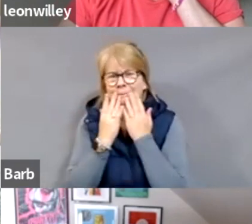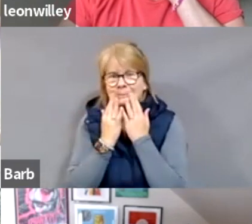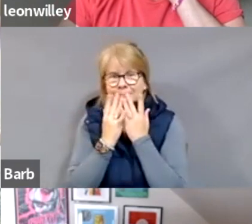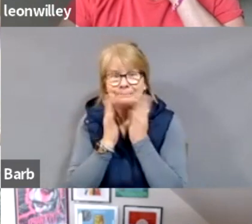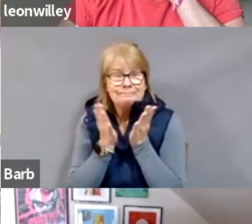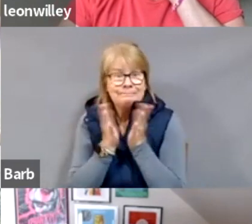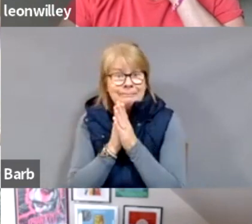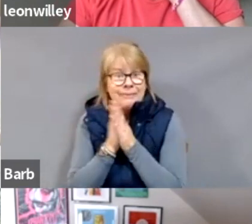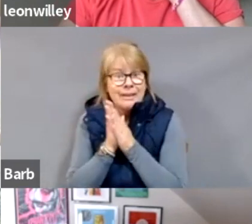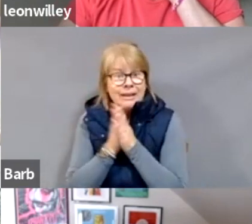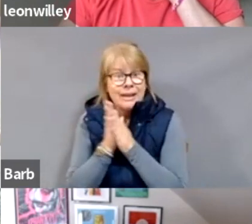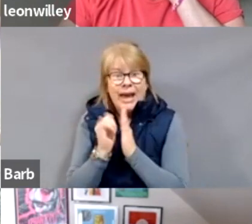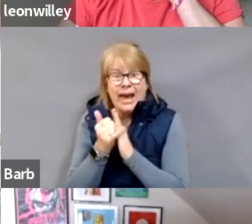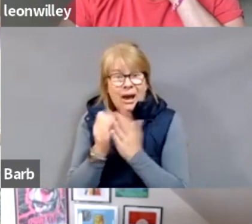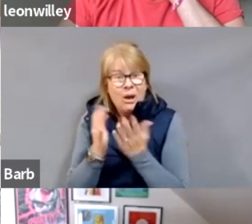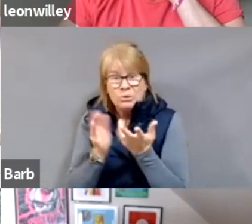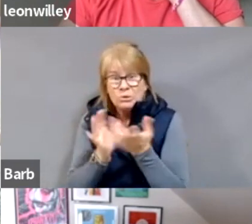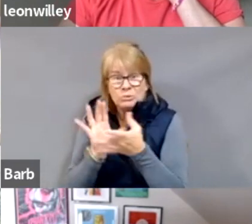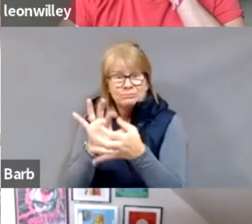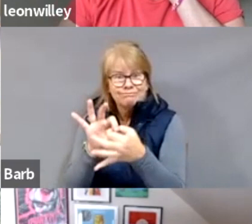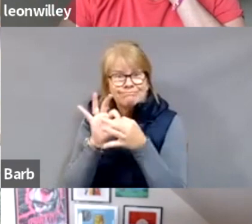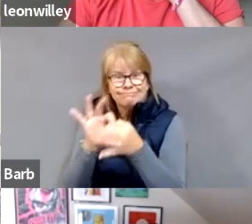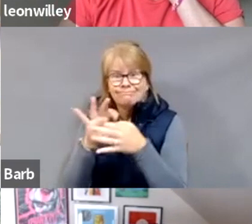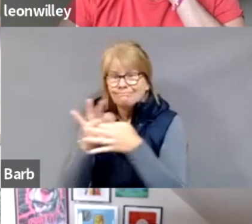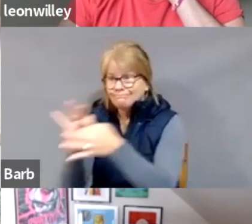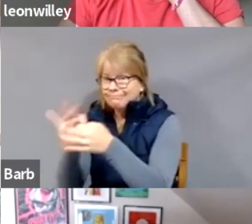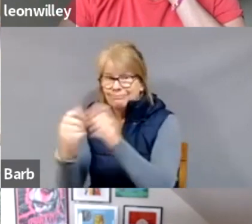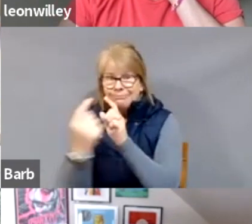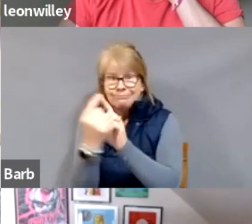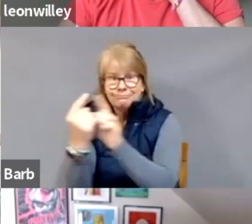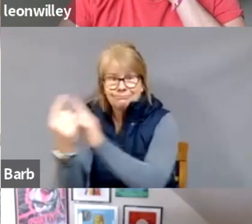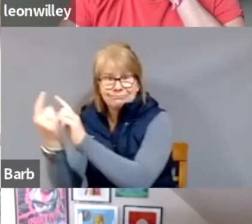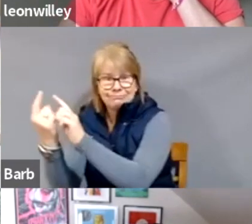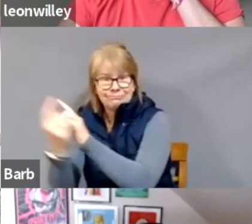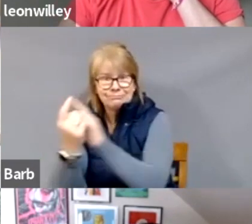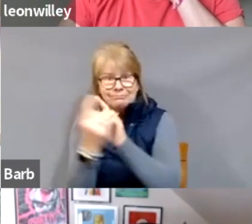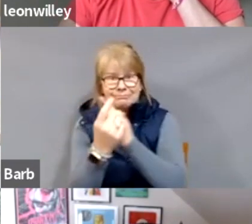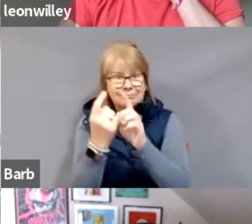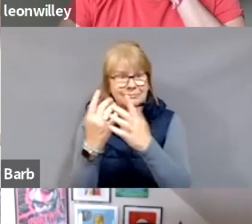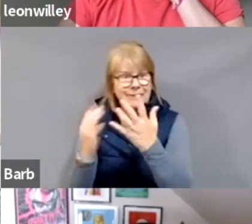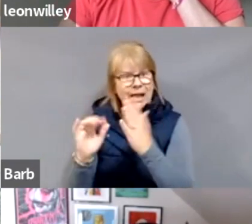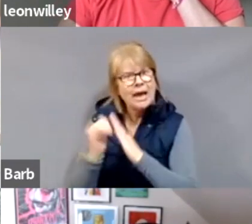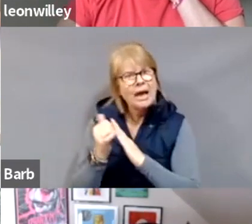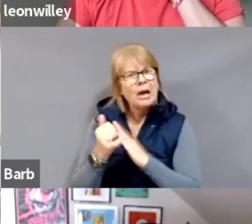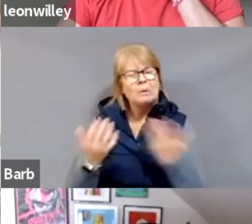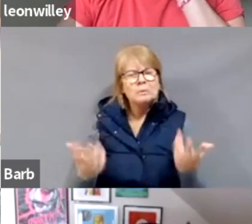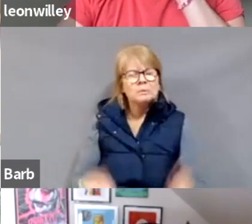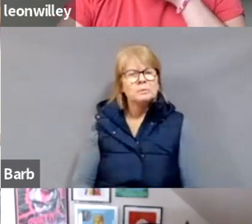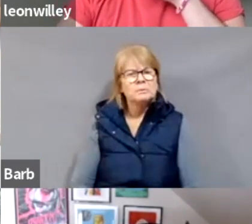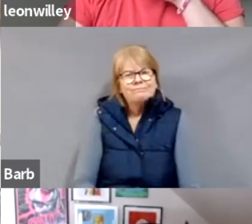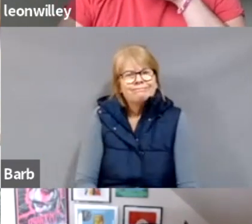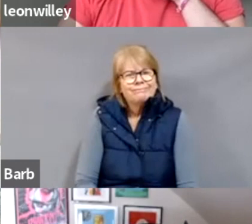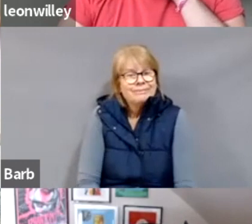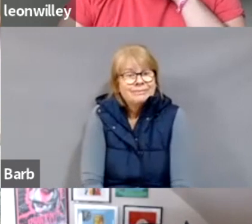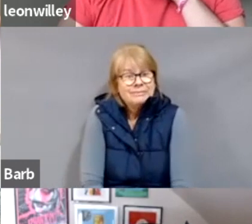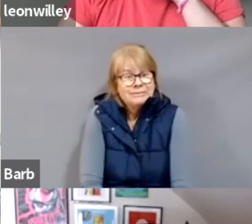is there any way to start building those relationships and get an opportunity to be like,